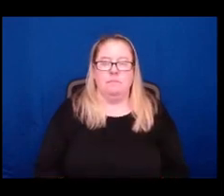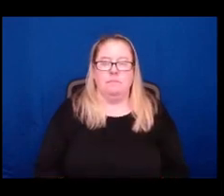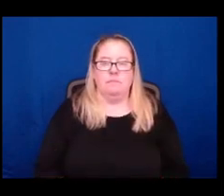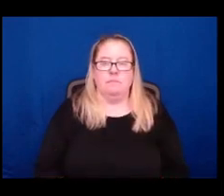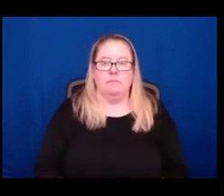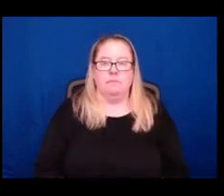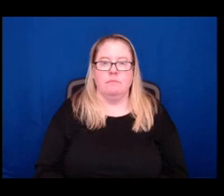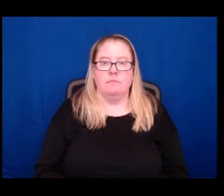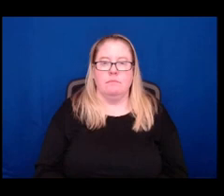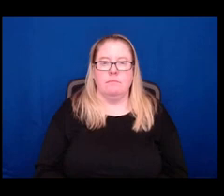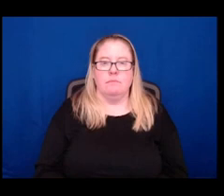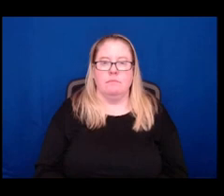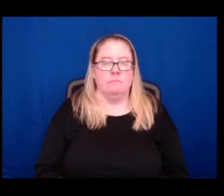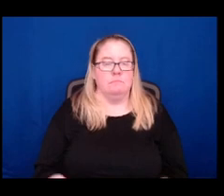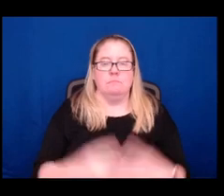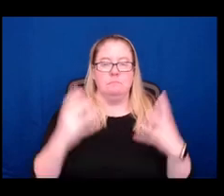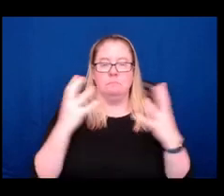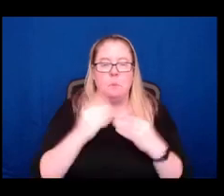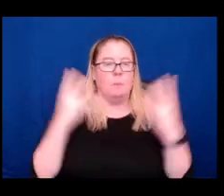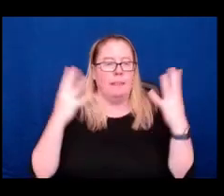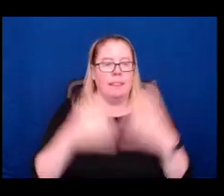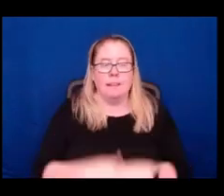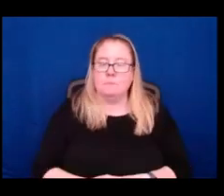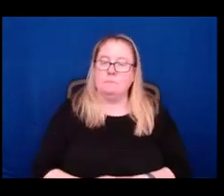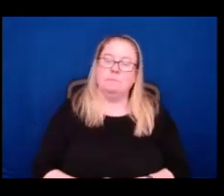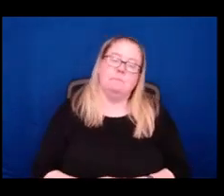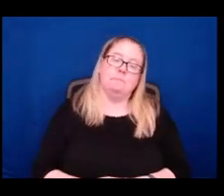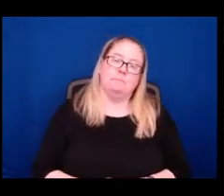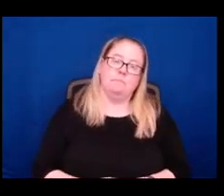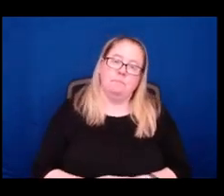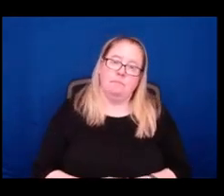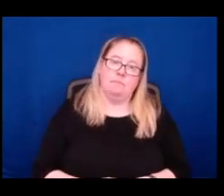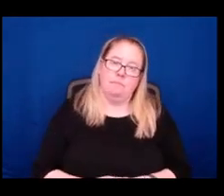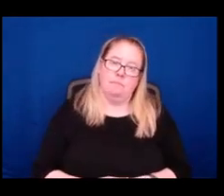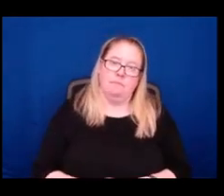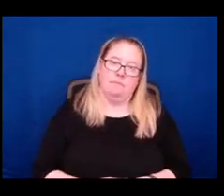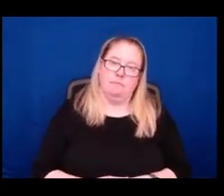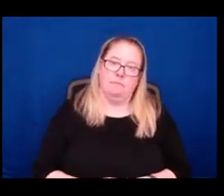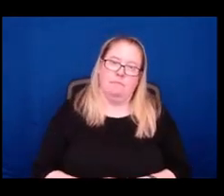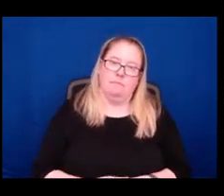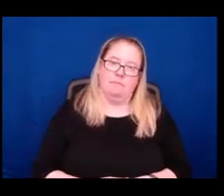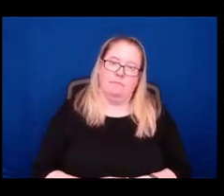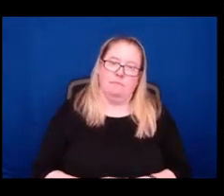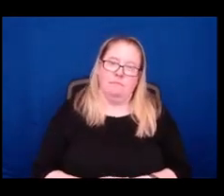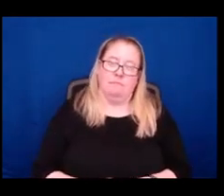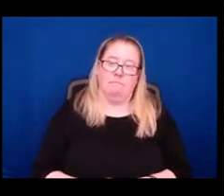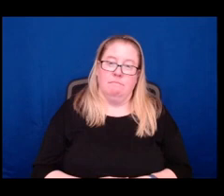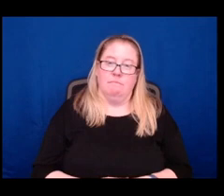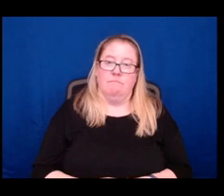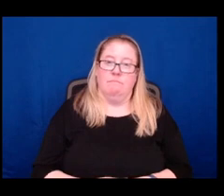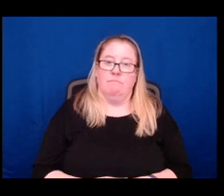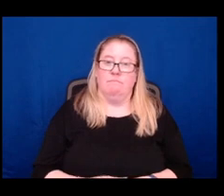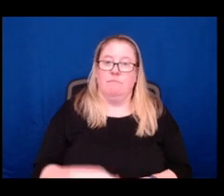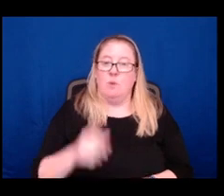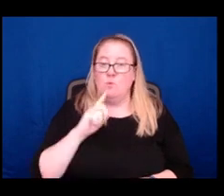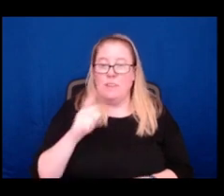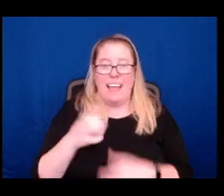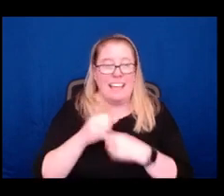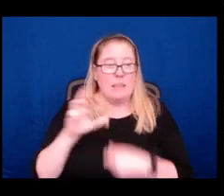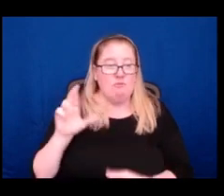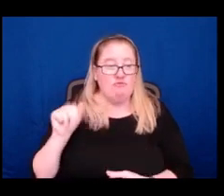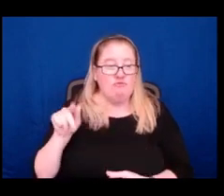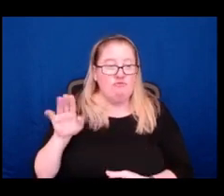Beautiful. Now I get these ripe only one time a year. We keep these for